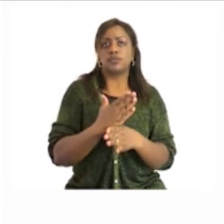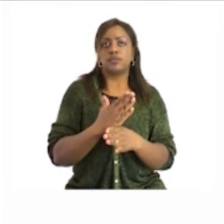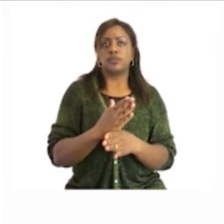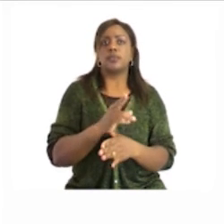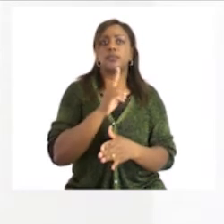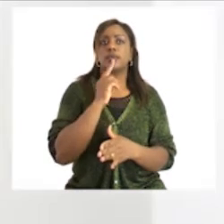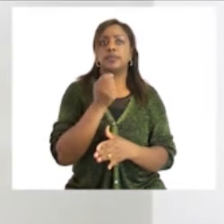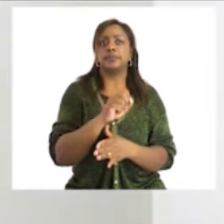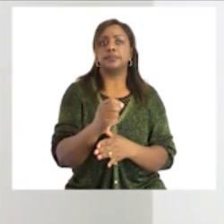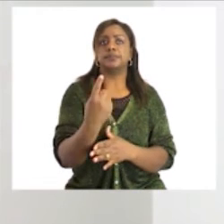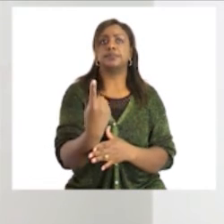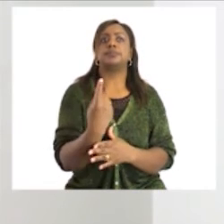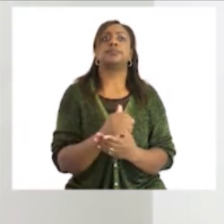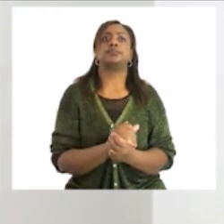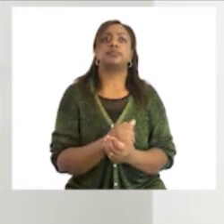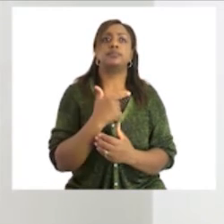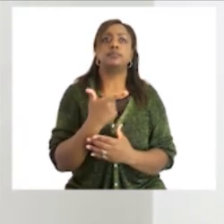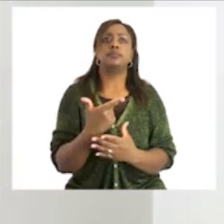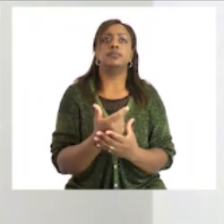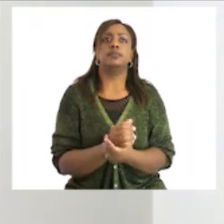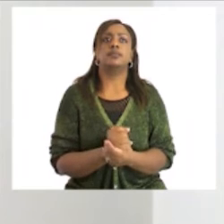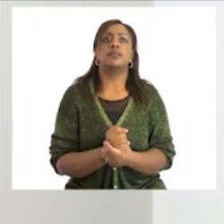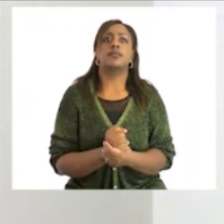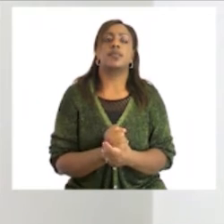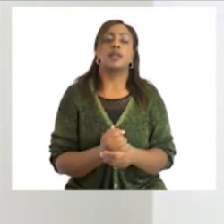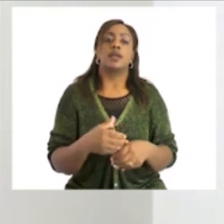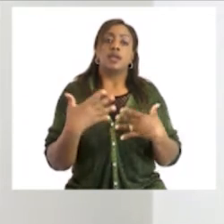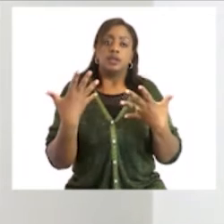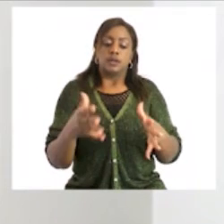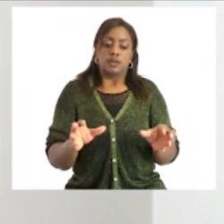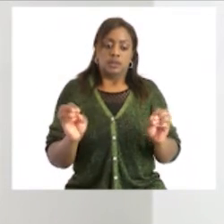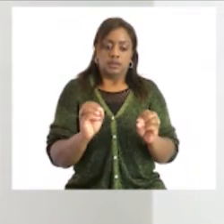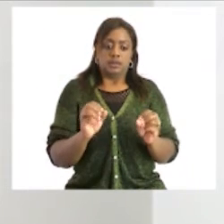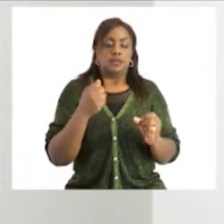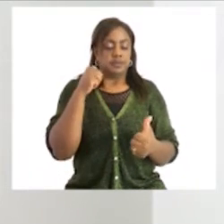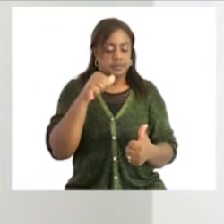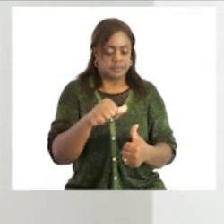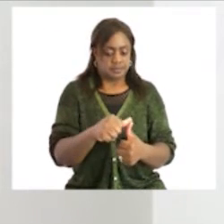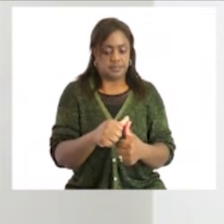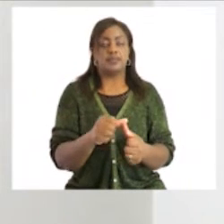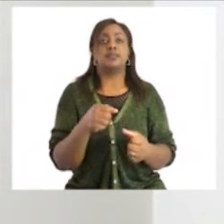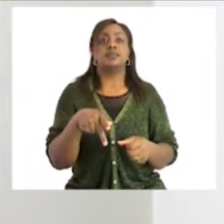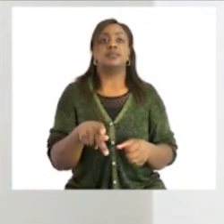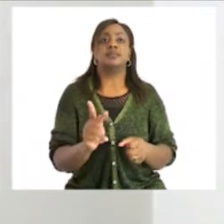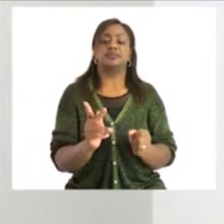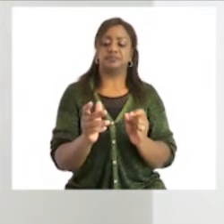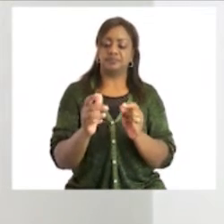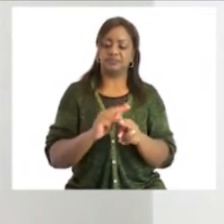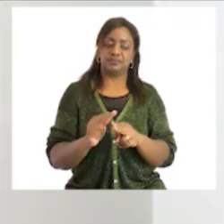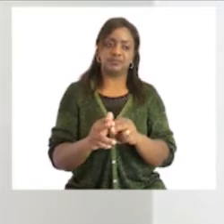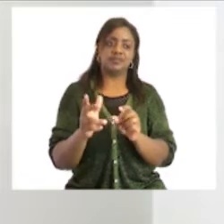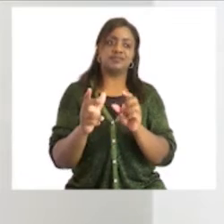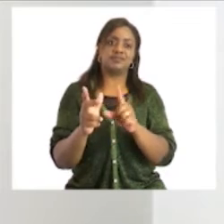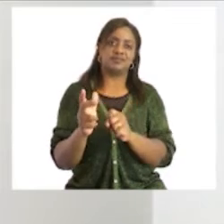take a look at the memorandum. Before we finish with today's lesson, let us quickly